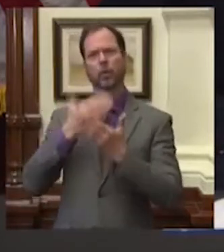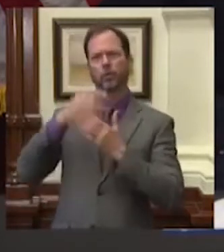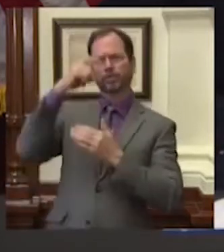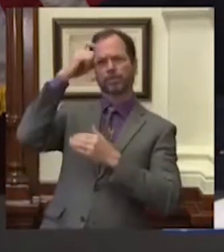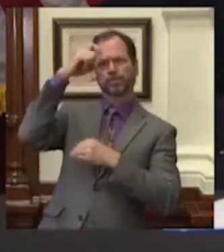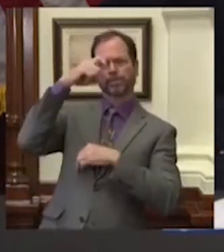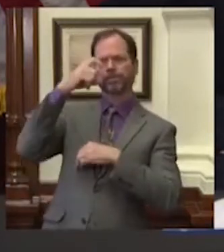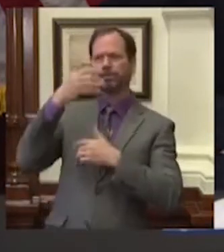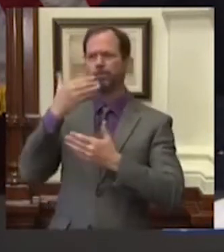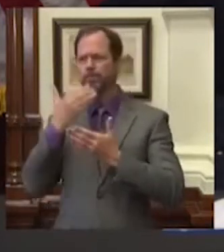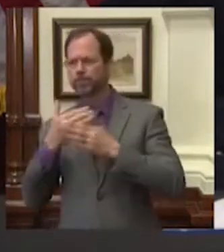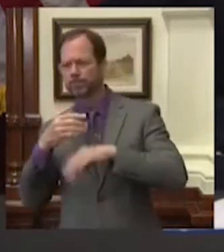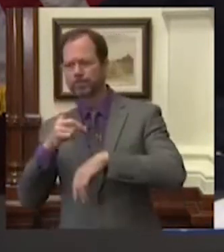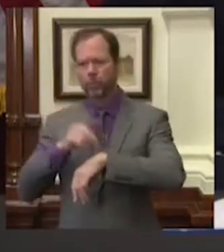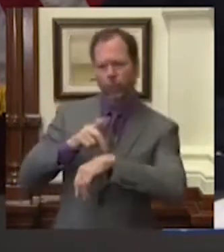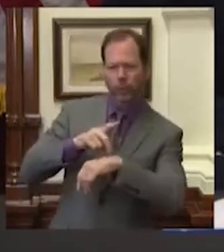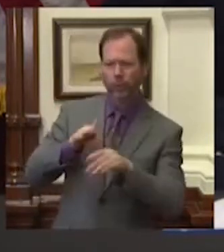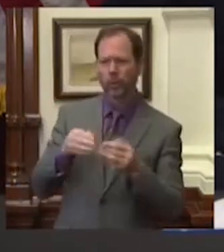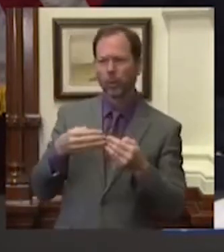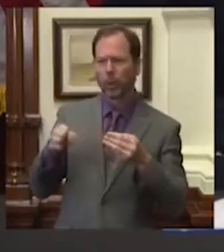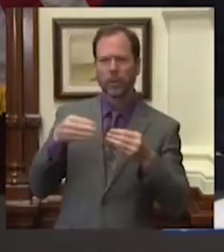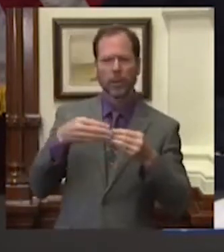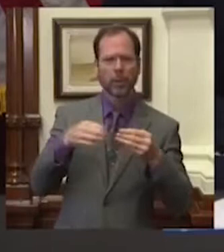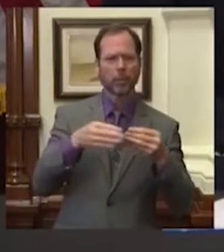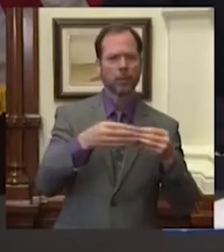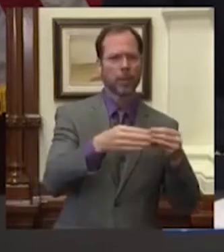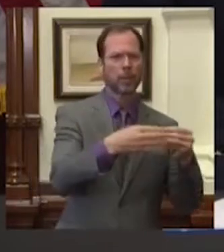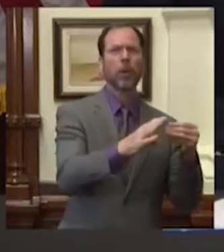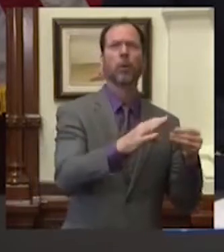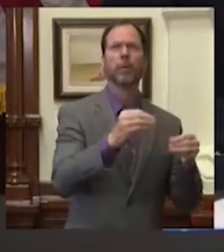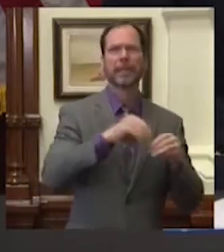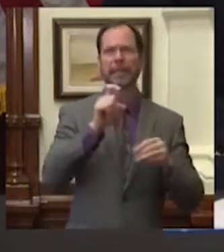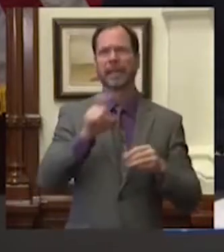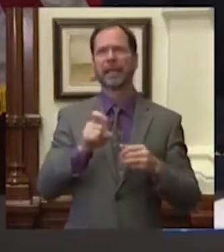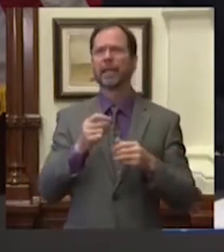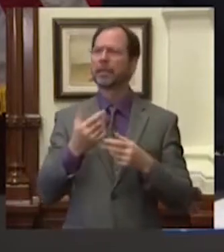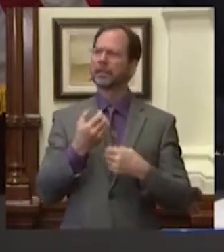Texas. We will open in a way that uses